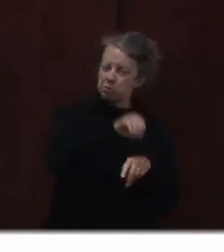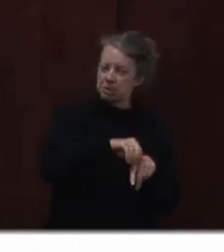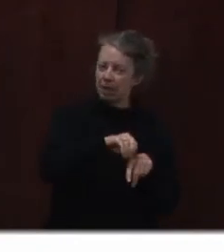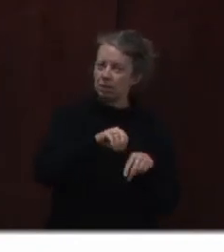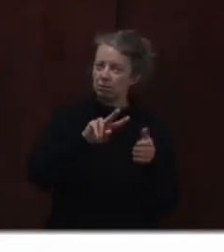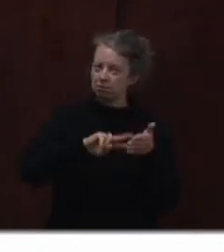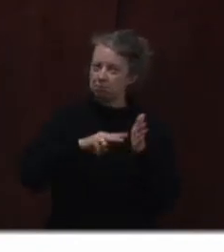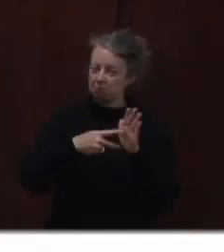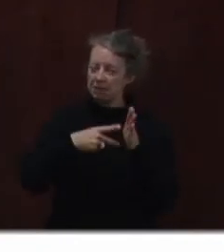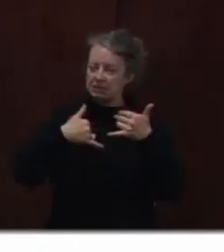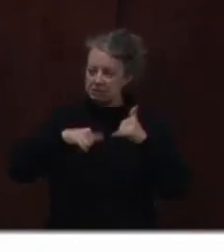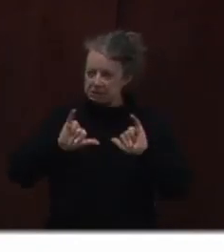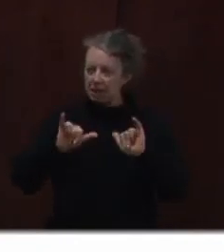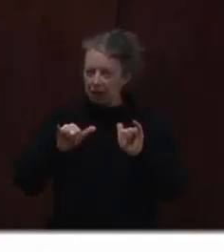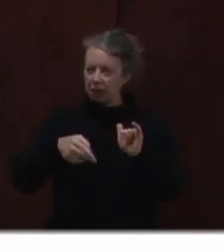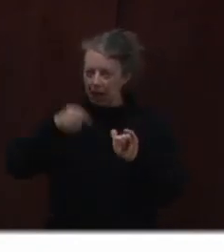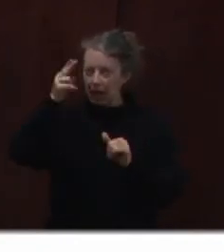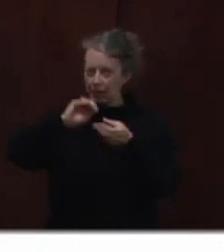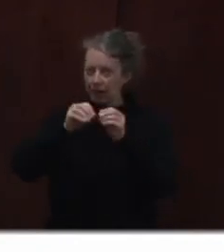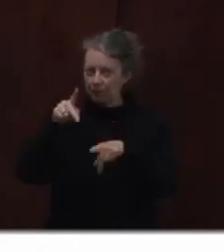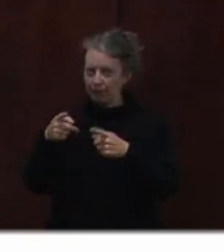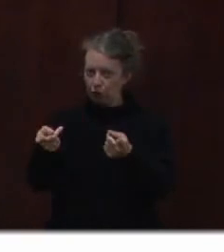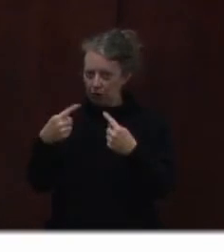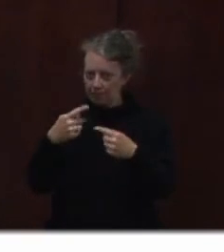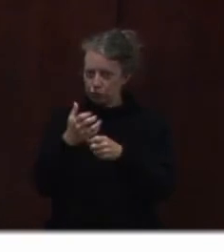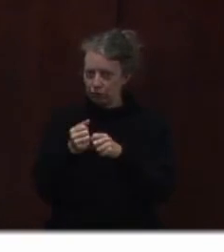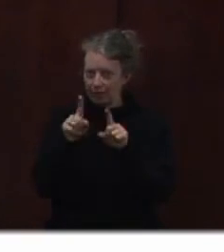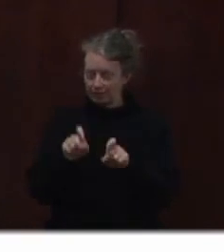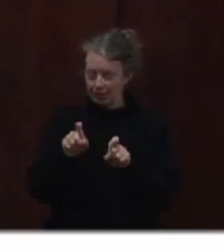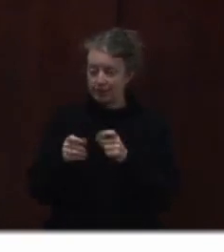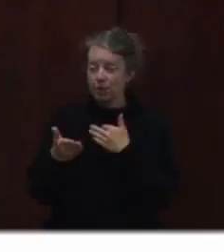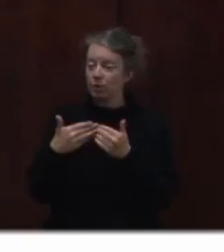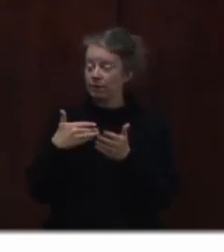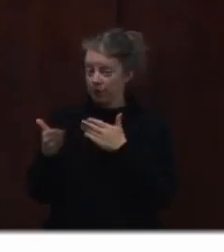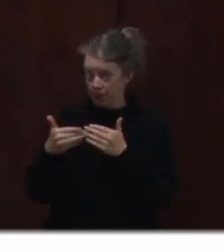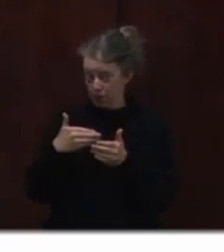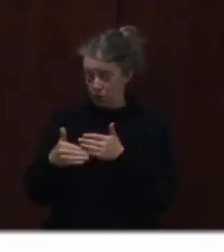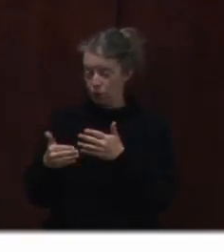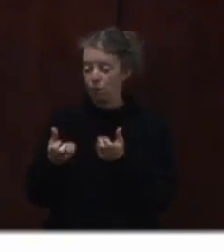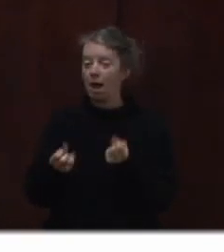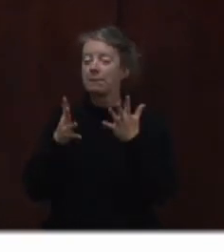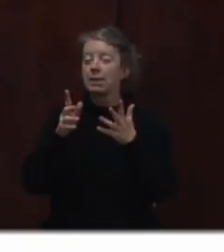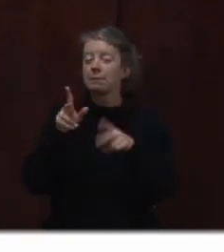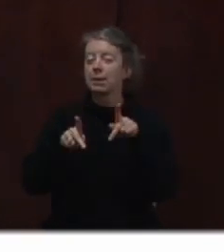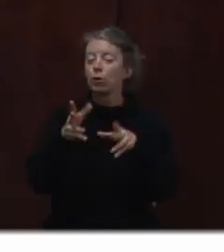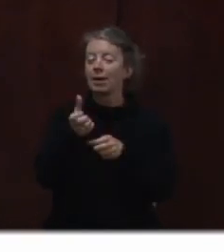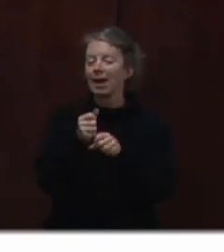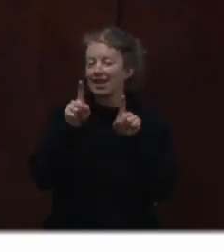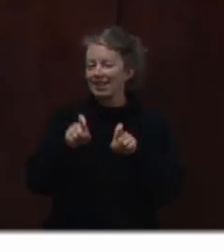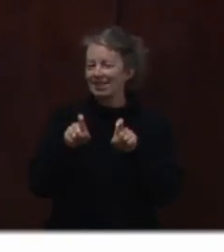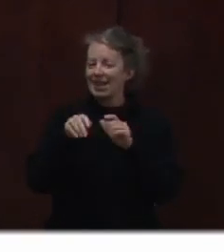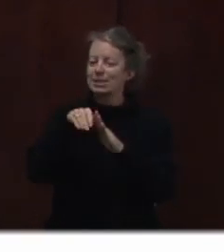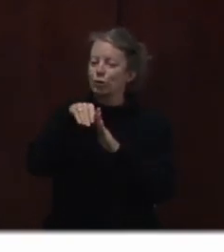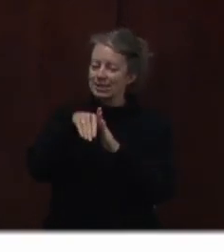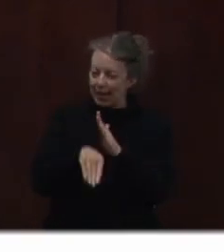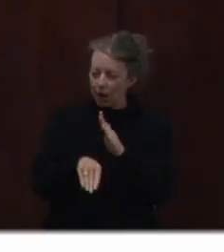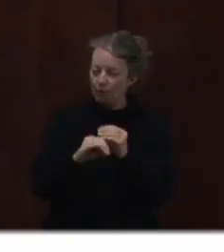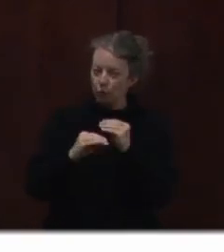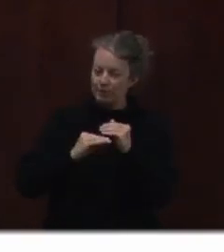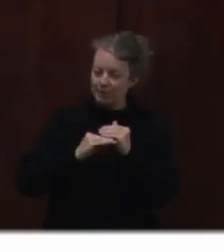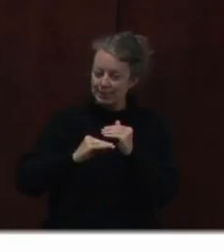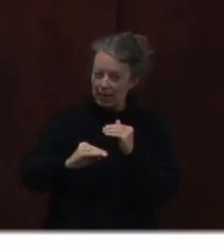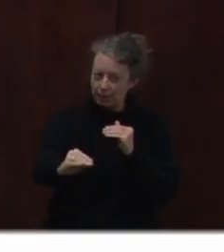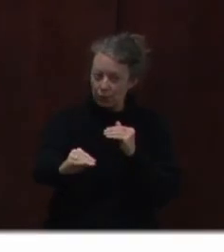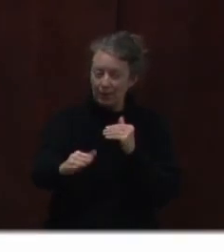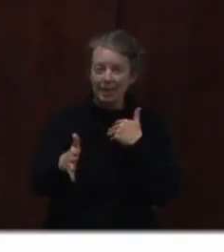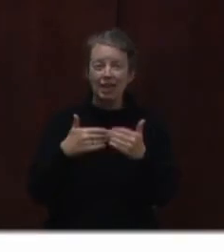number of folks coming in. And so even though our testing numbers have come down and are stabilizing pre-surge, even pre-surge, we